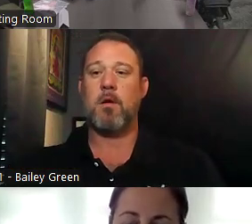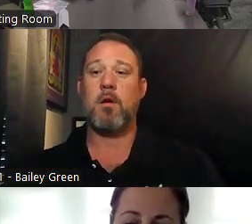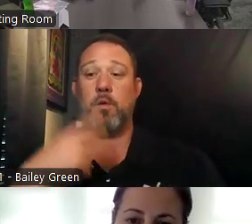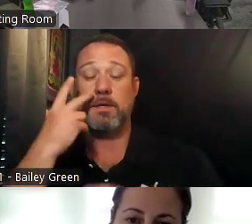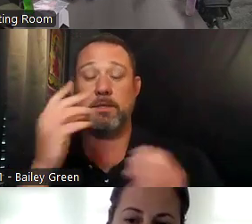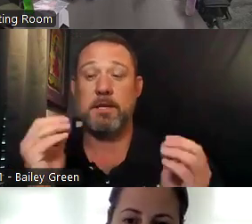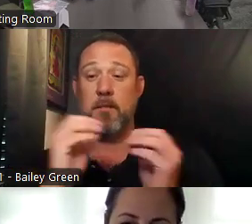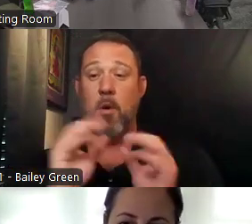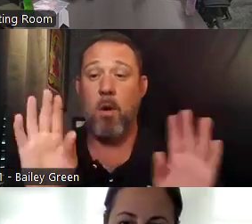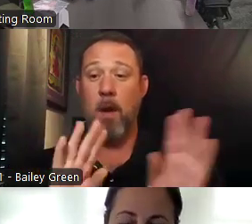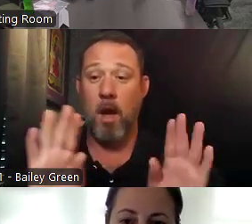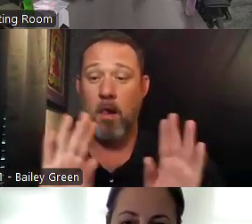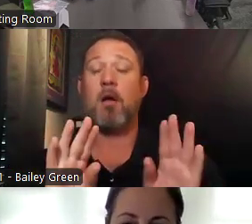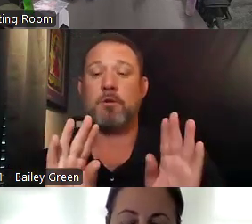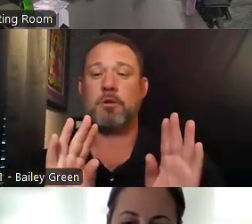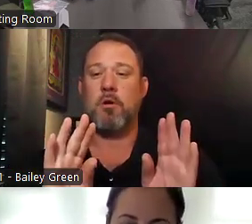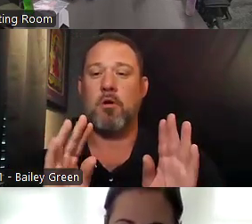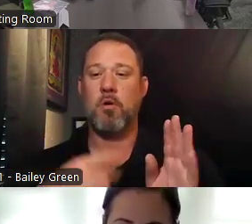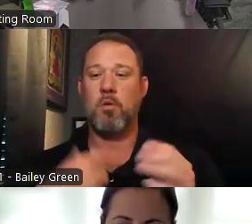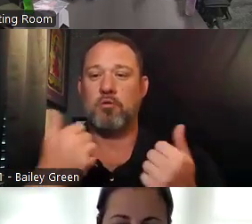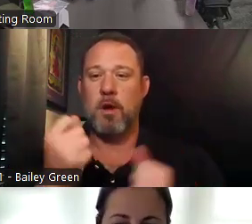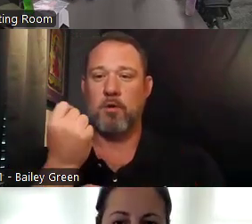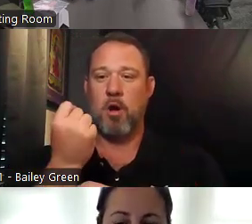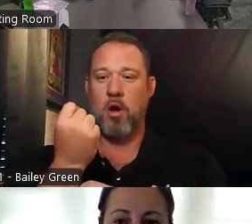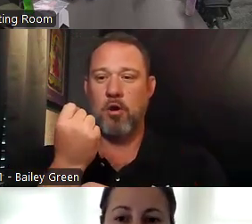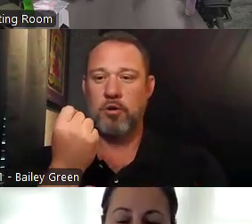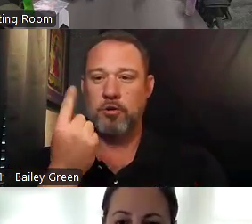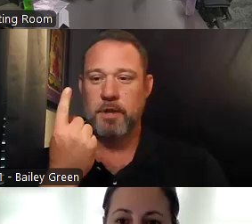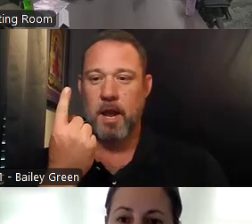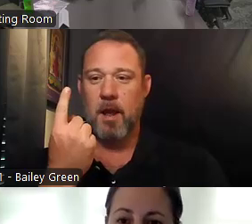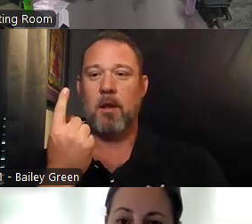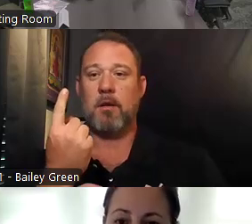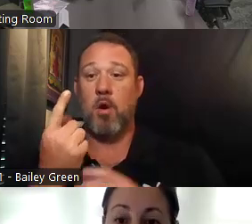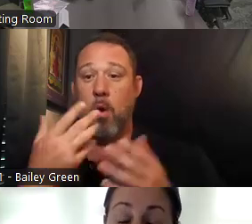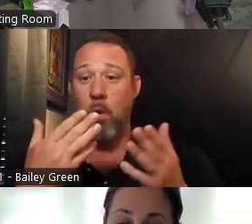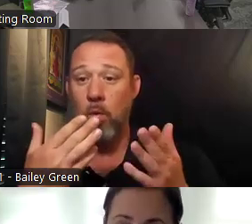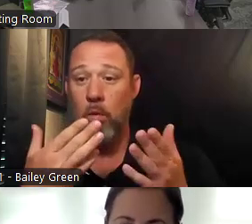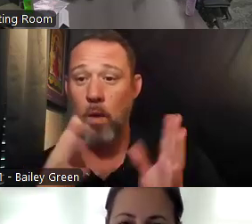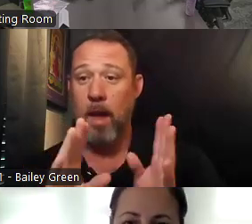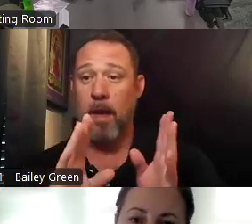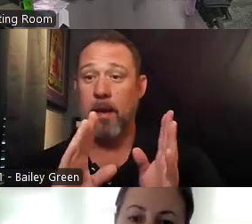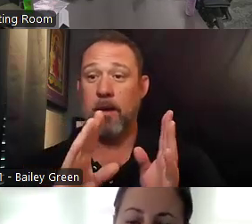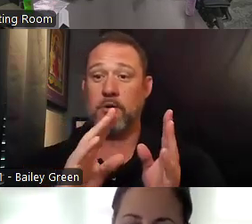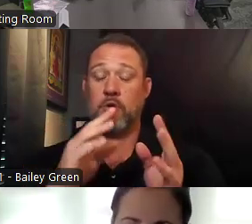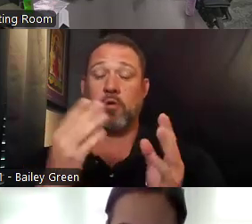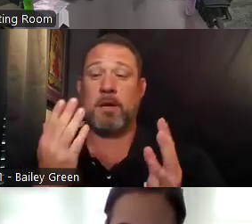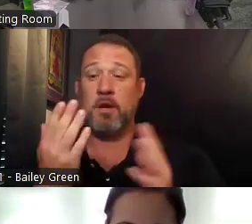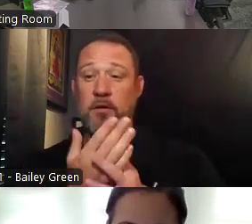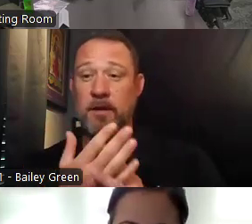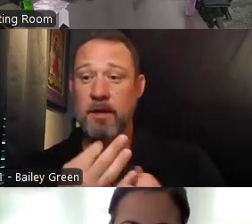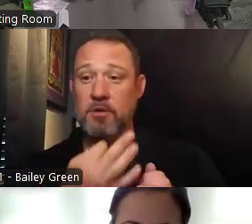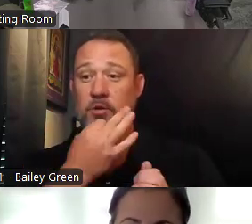of these biological mechanisms, we're trying to understand, is there a way to intervene sooner to really